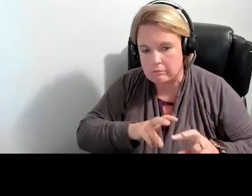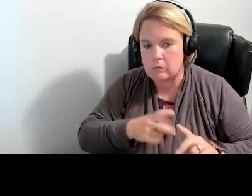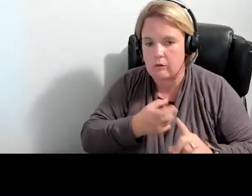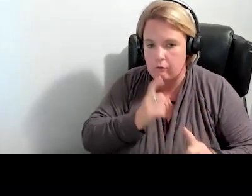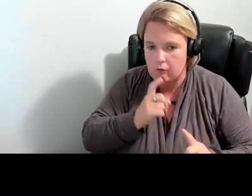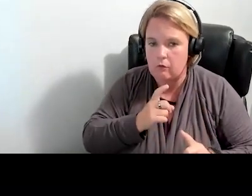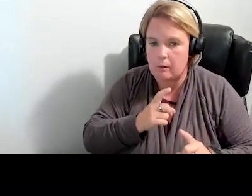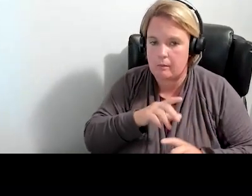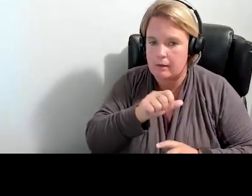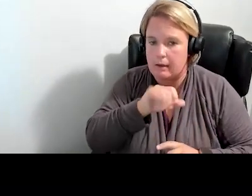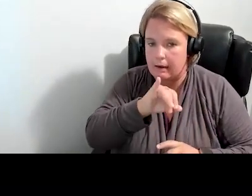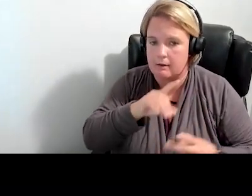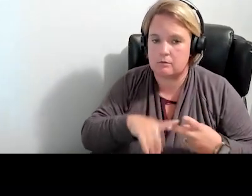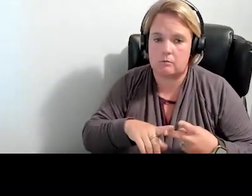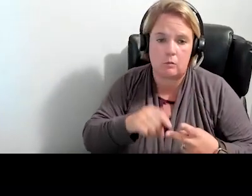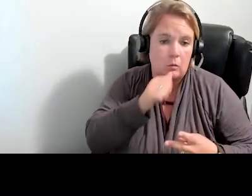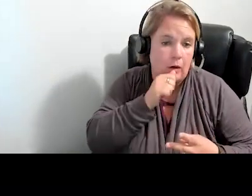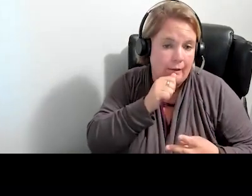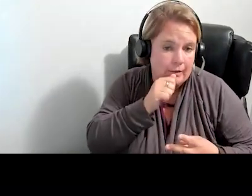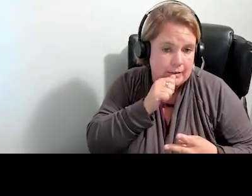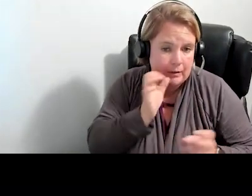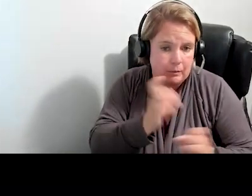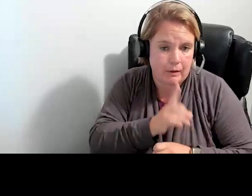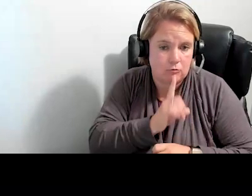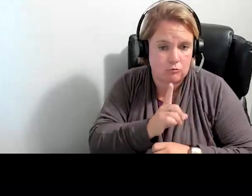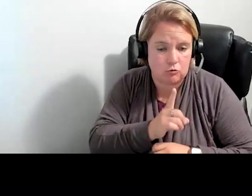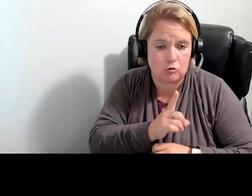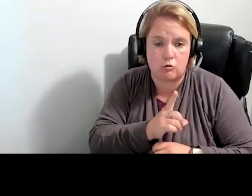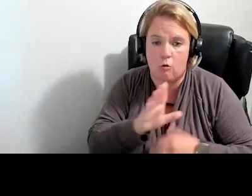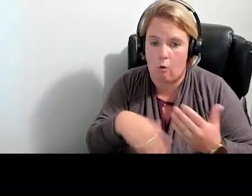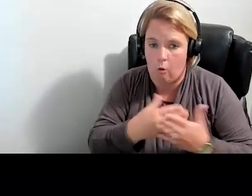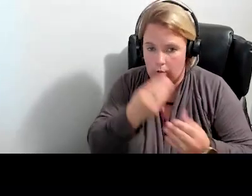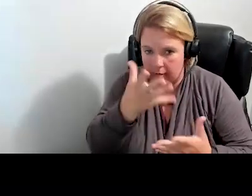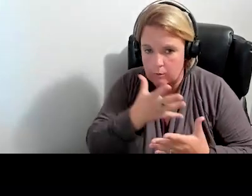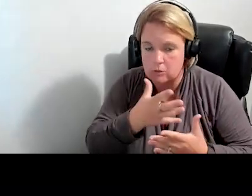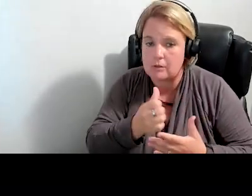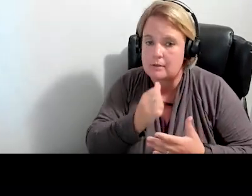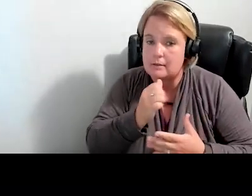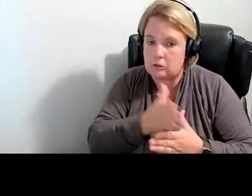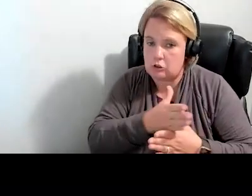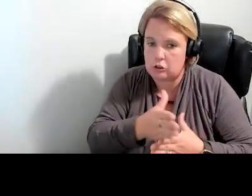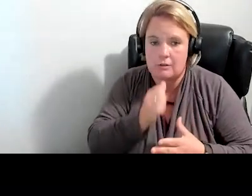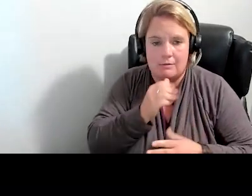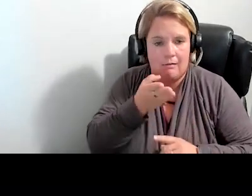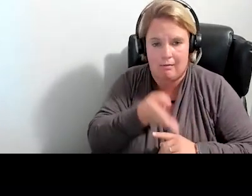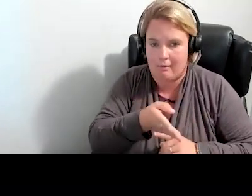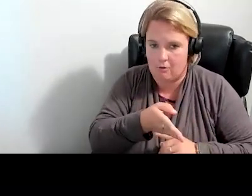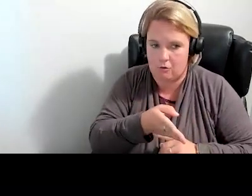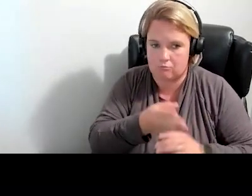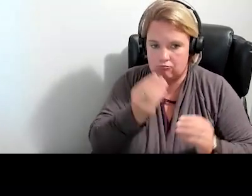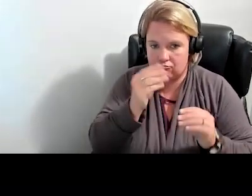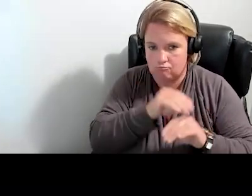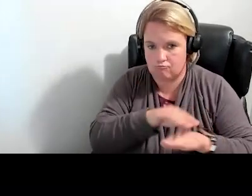AI? How do we ensure privacy so that sensitive information isn't shared out in places it doesn't belong? And how do we